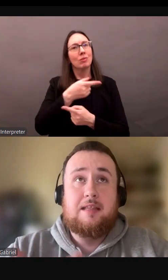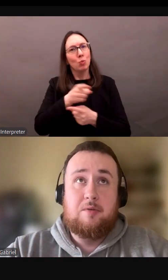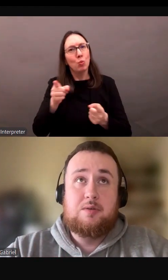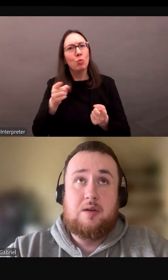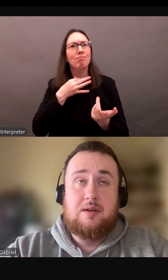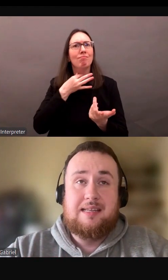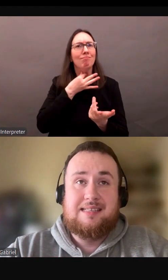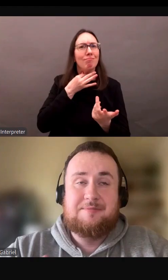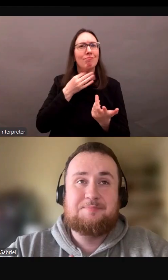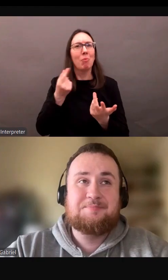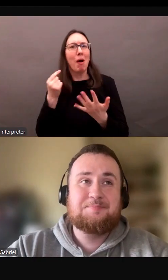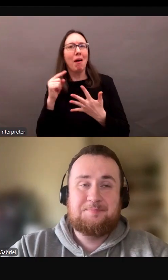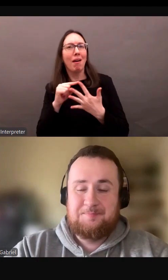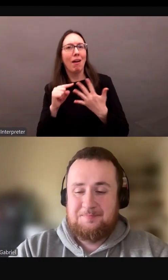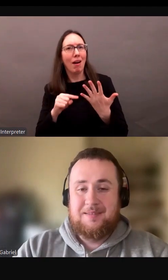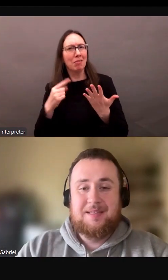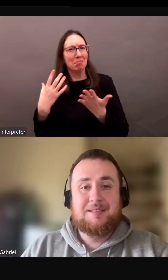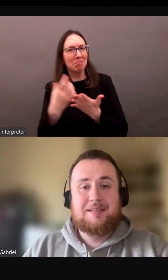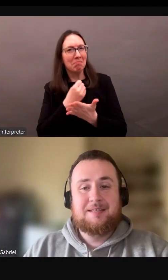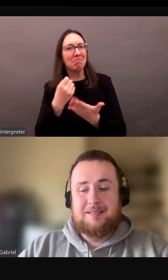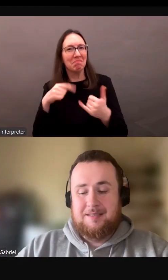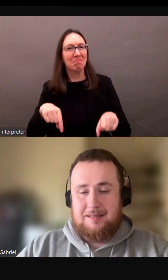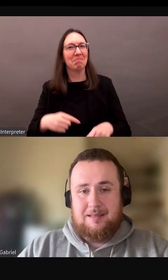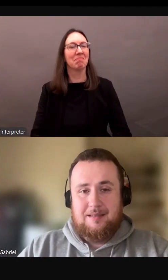to get the most out of this.